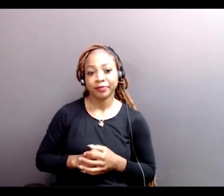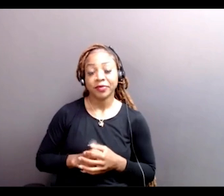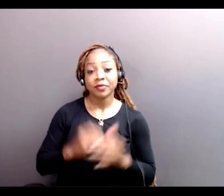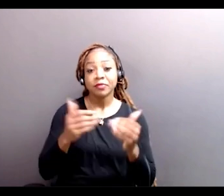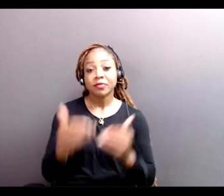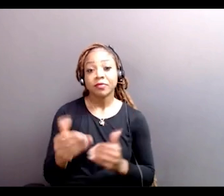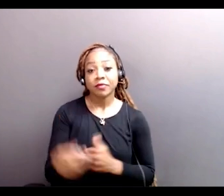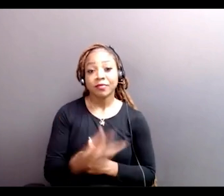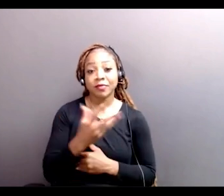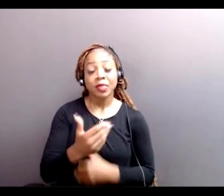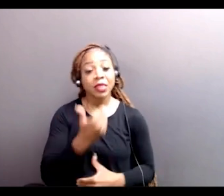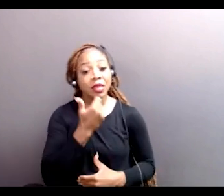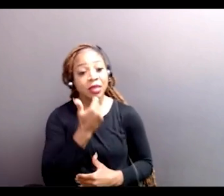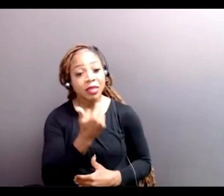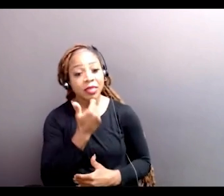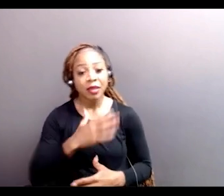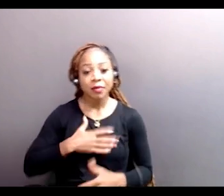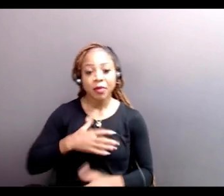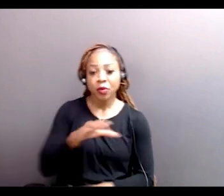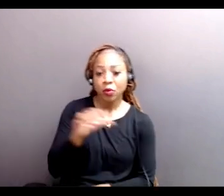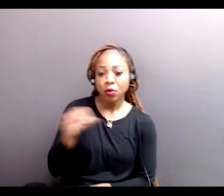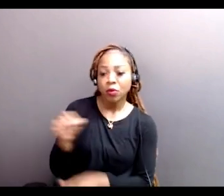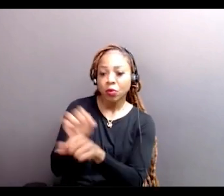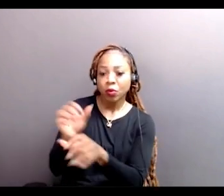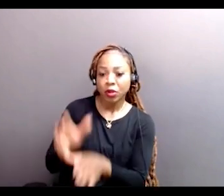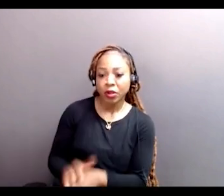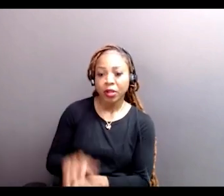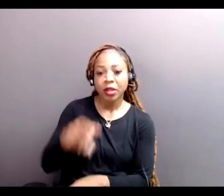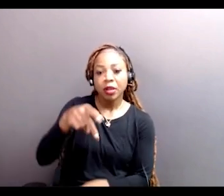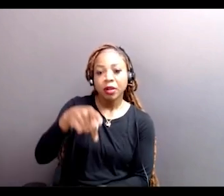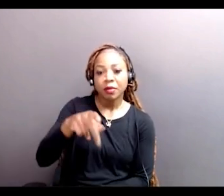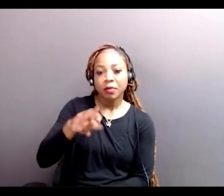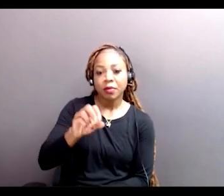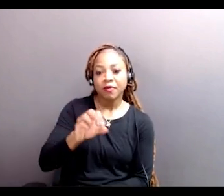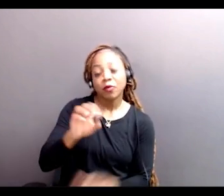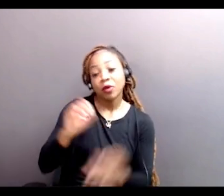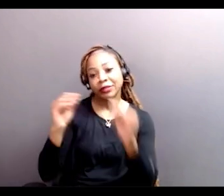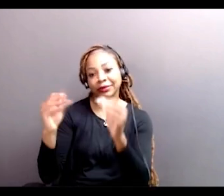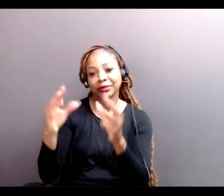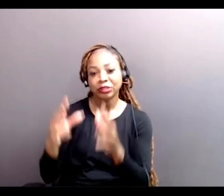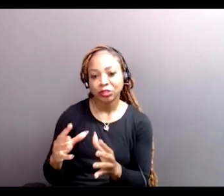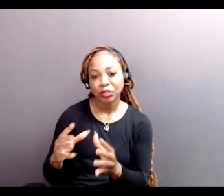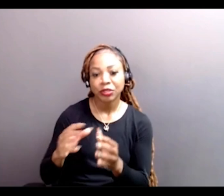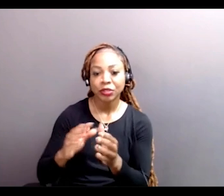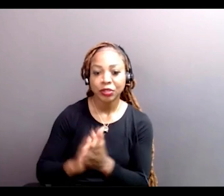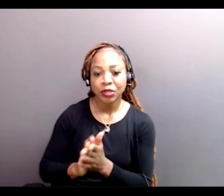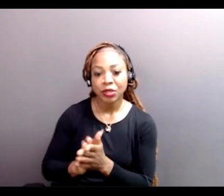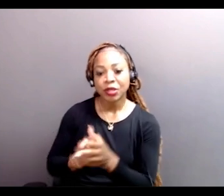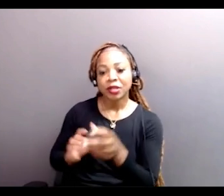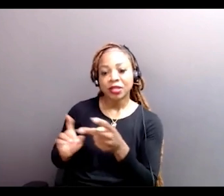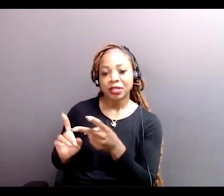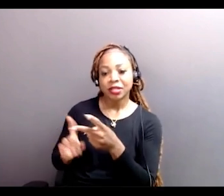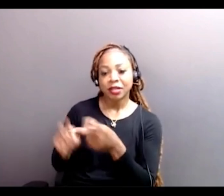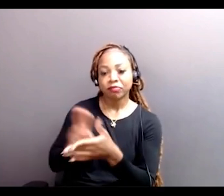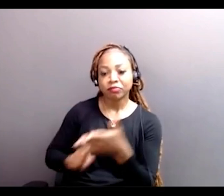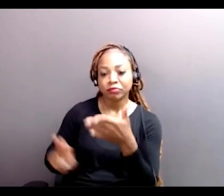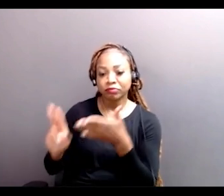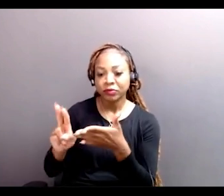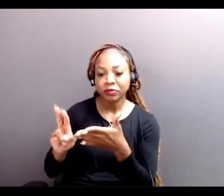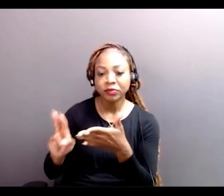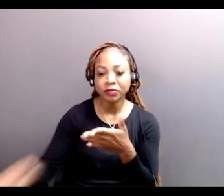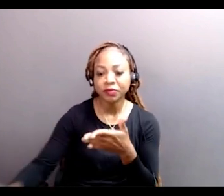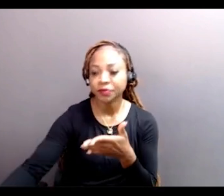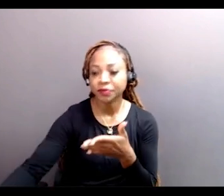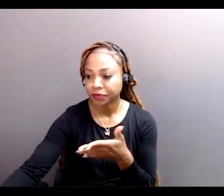So I want to thank my colleague who you'll hear from today, Professor Sume and Ndumbe-Eyoh, who developed this slide. I told you